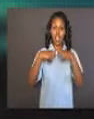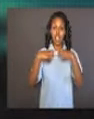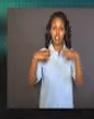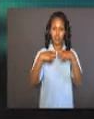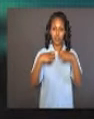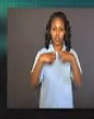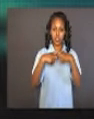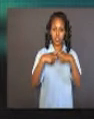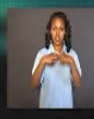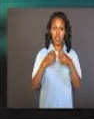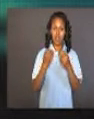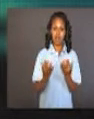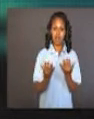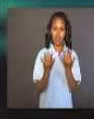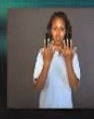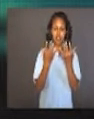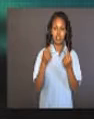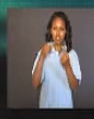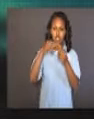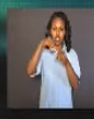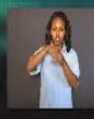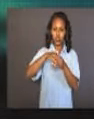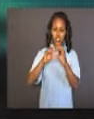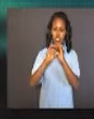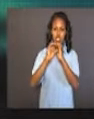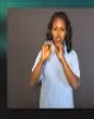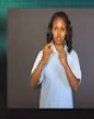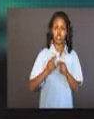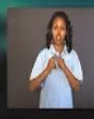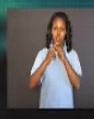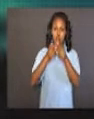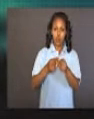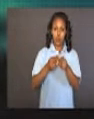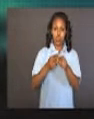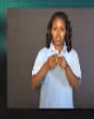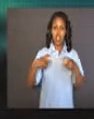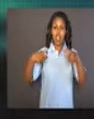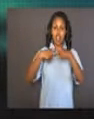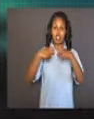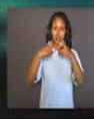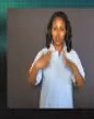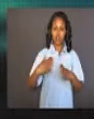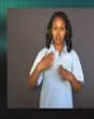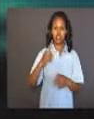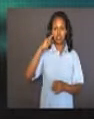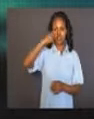Electrons are fired into the tube called an electron gun.